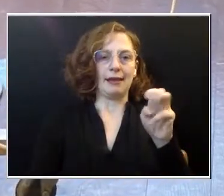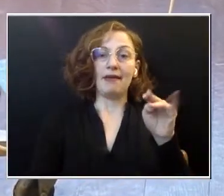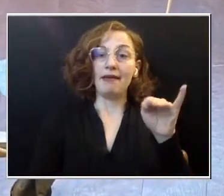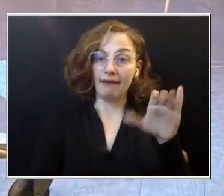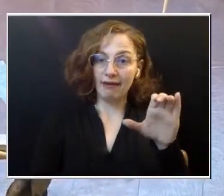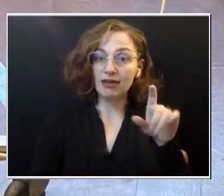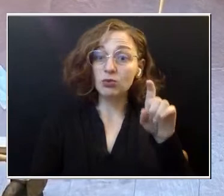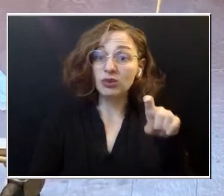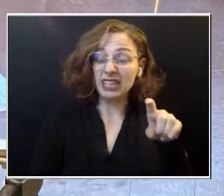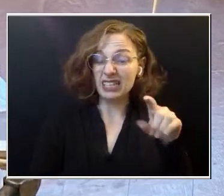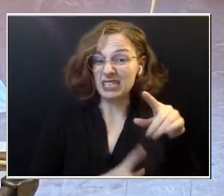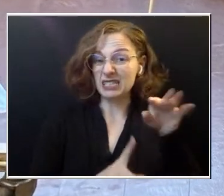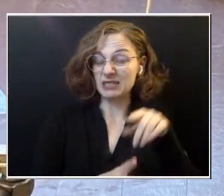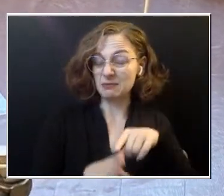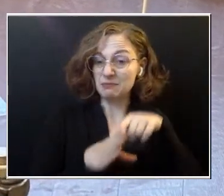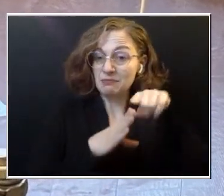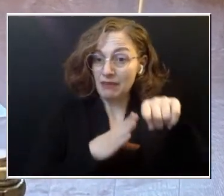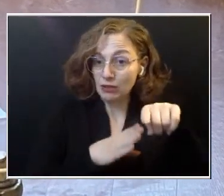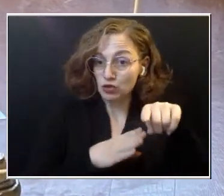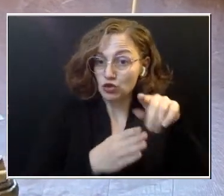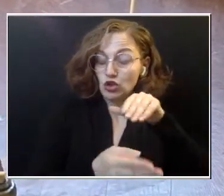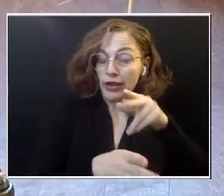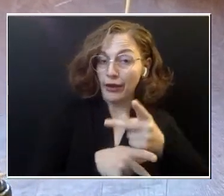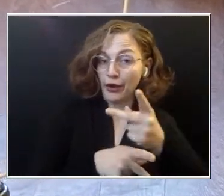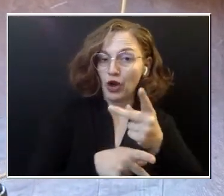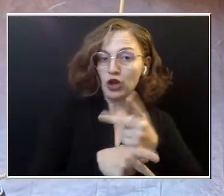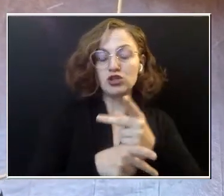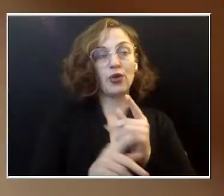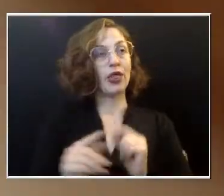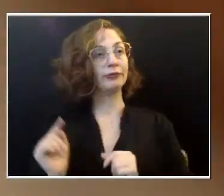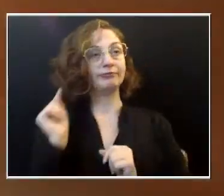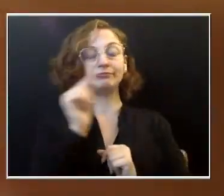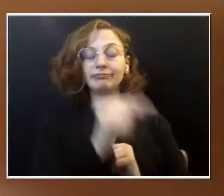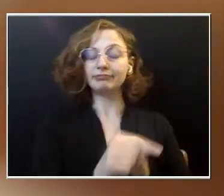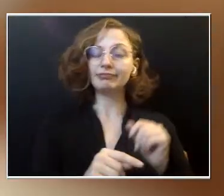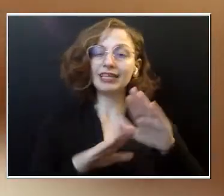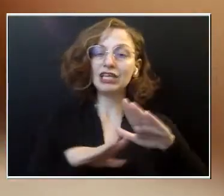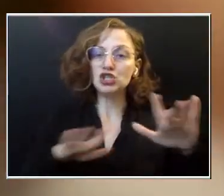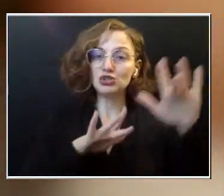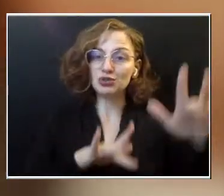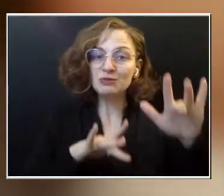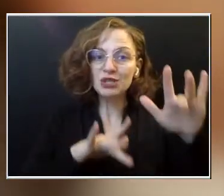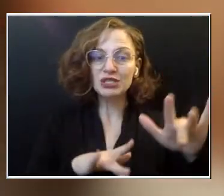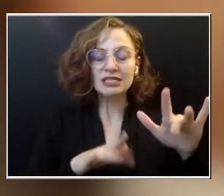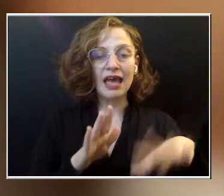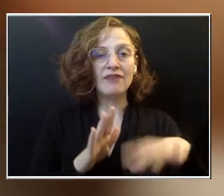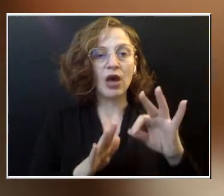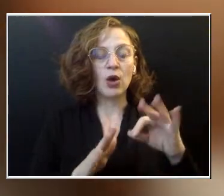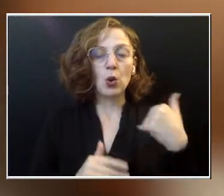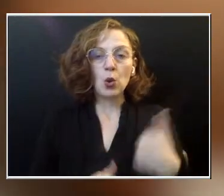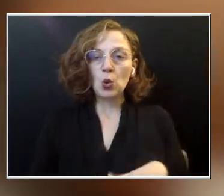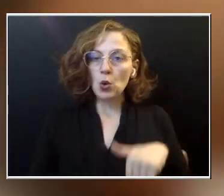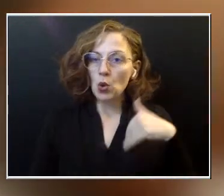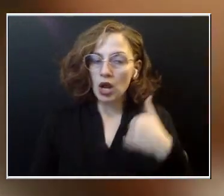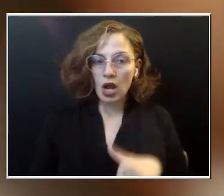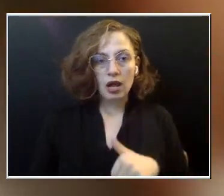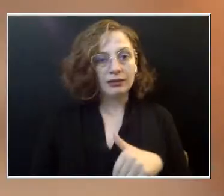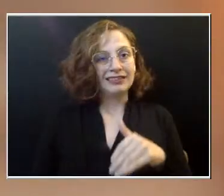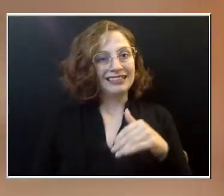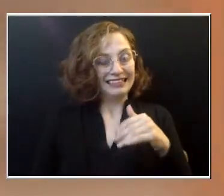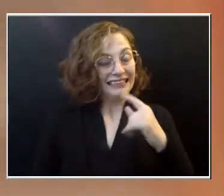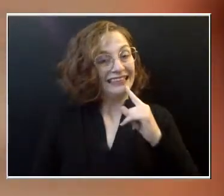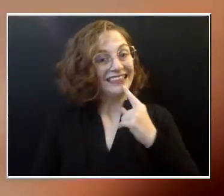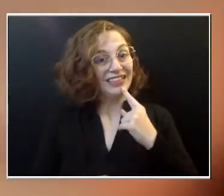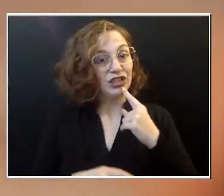there Amy and Bruce learned their toddler was in serious trouble. The first time I had seen my son since here in Pittsburgh,